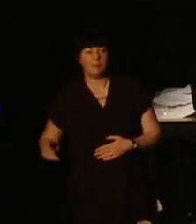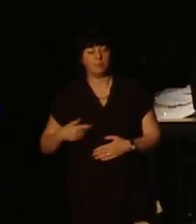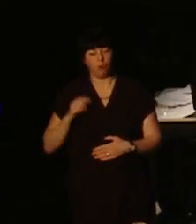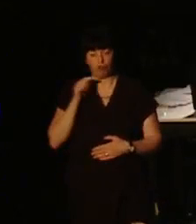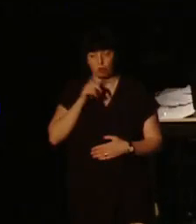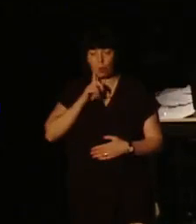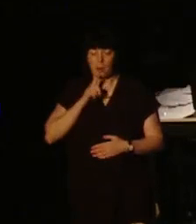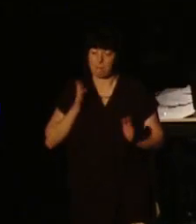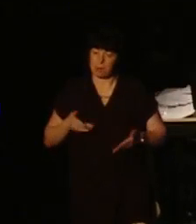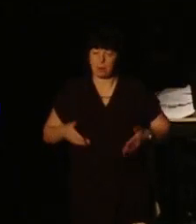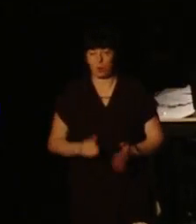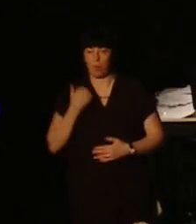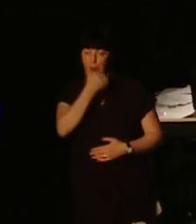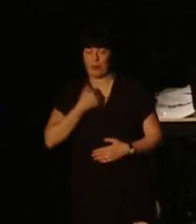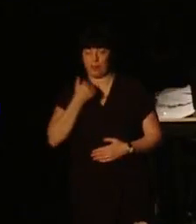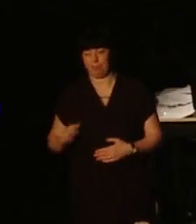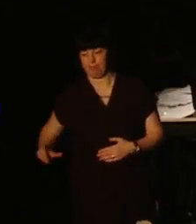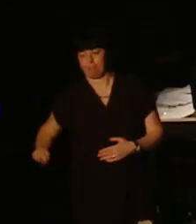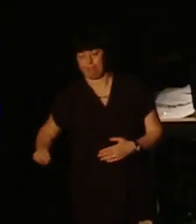Russian woman must be born beautiful.